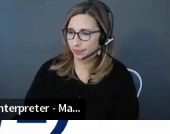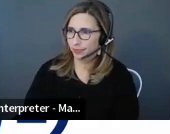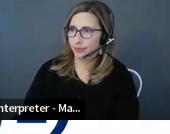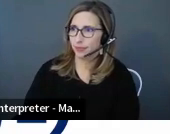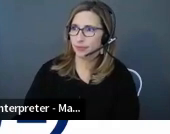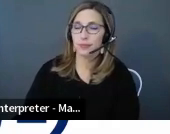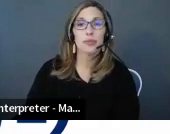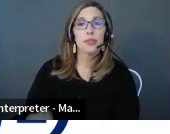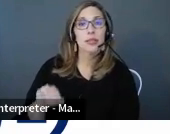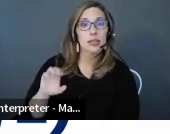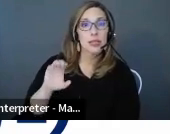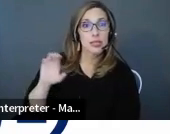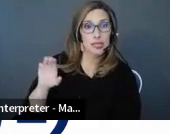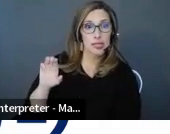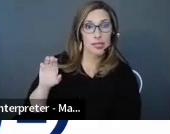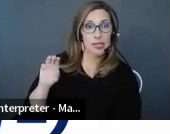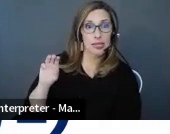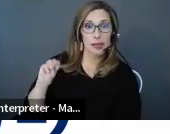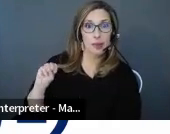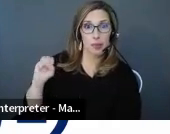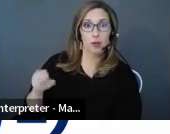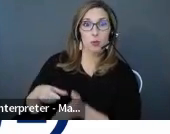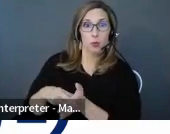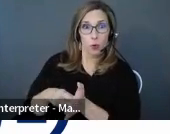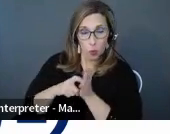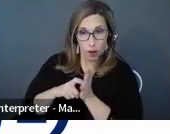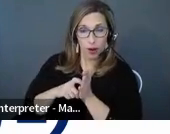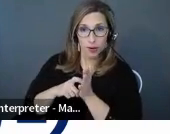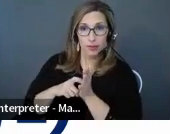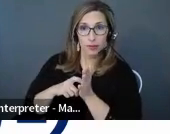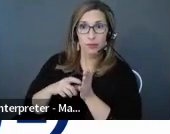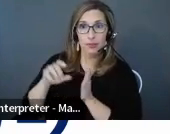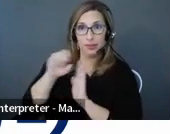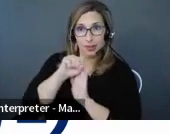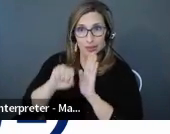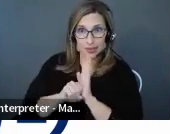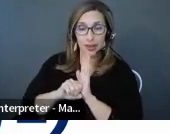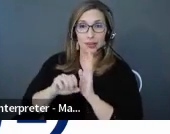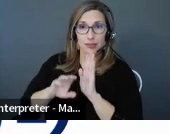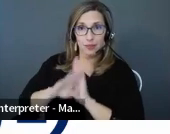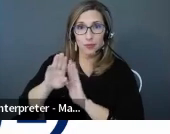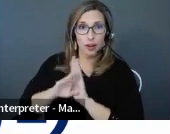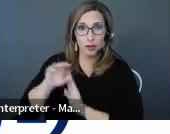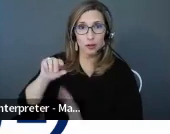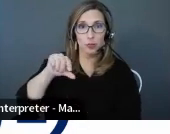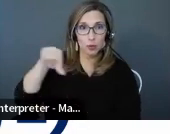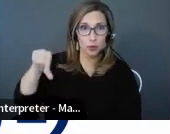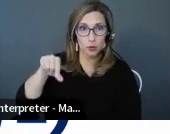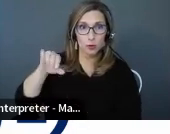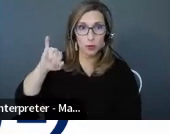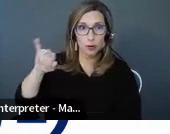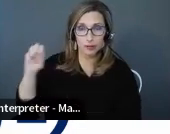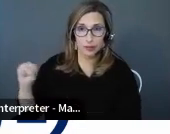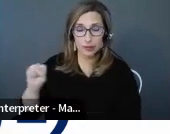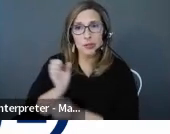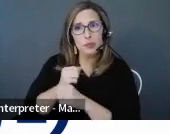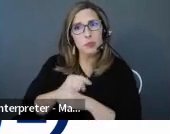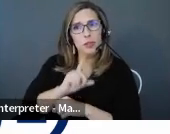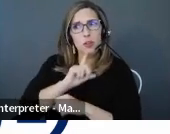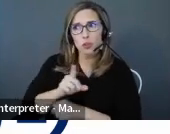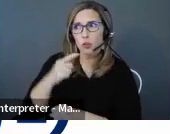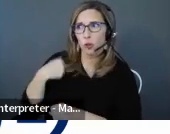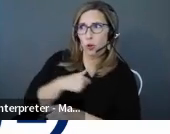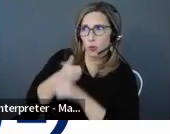CMS requires that states develop a quality improvement strategy to measure waiver performance, ensure the waiver meets statutory and